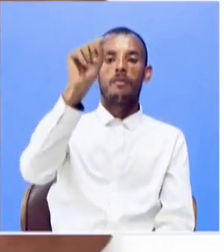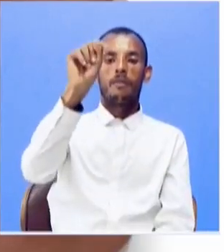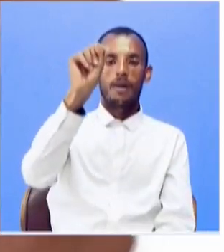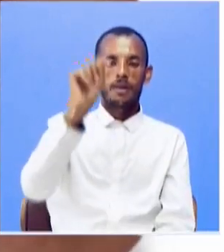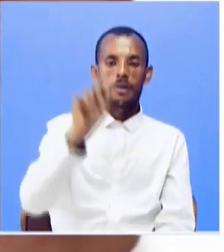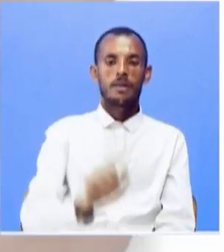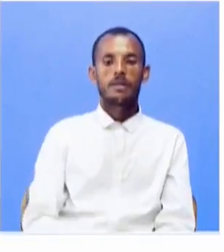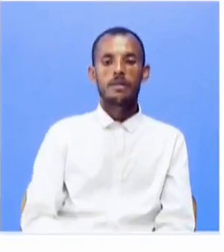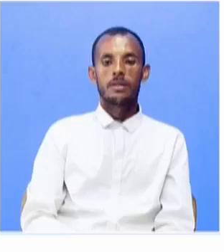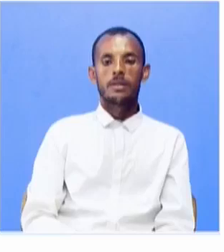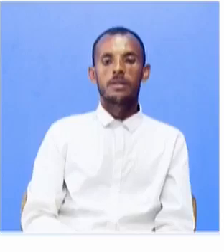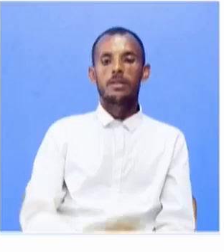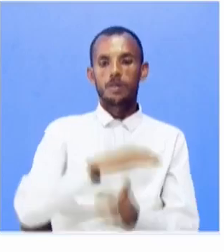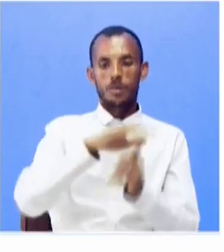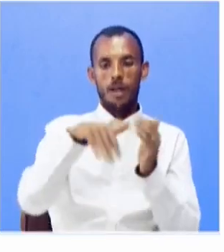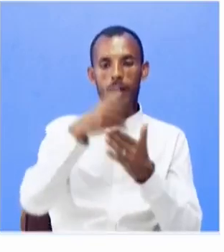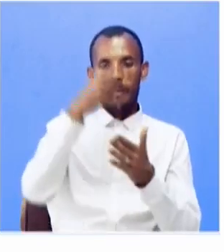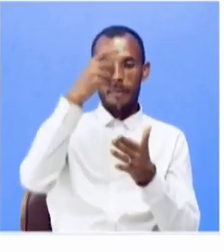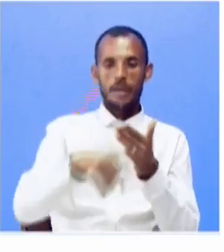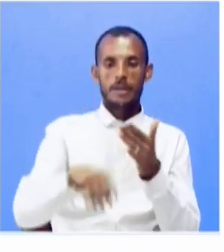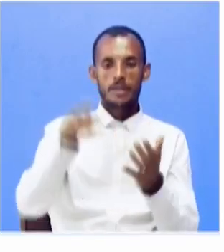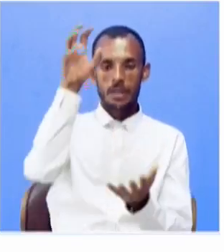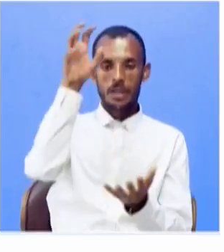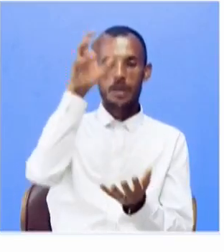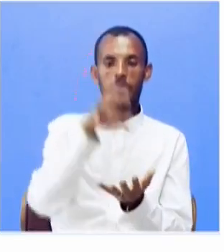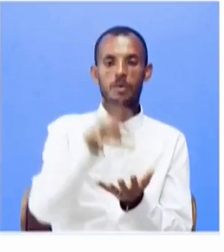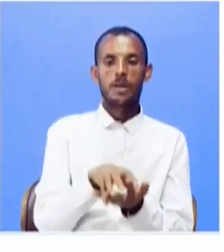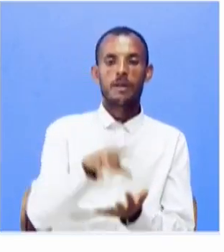The total price including VAT.